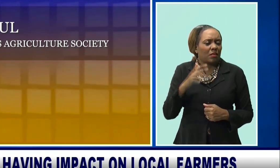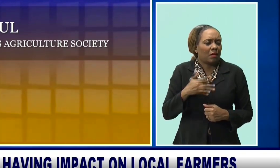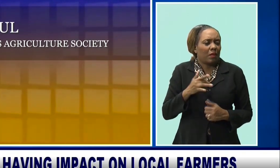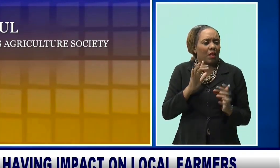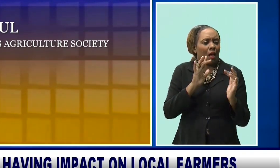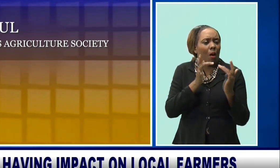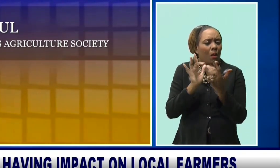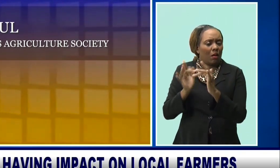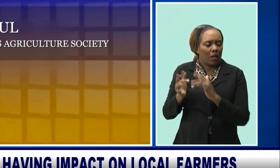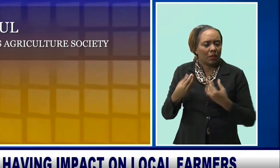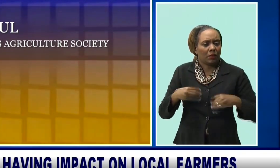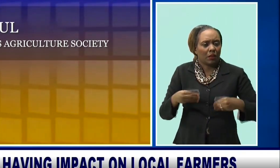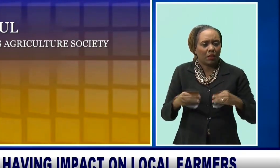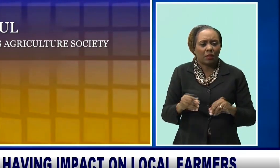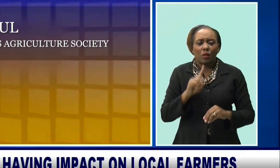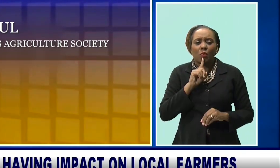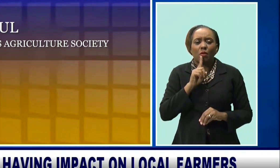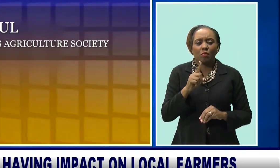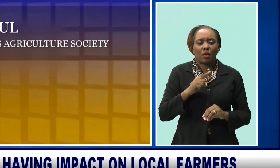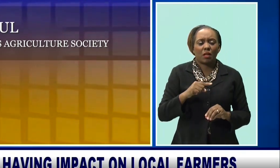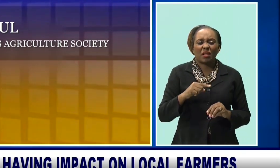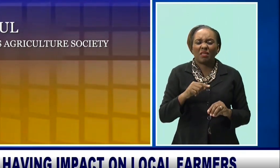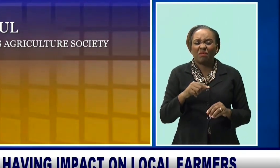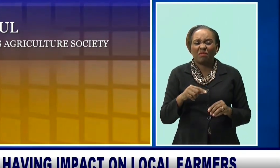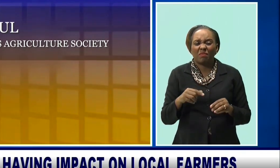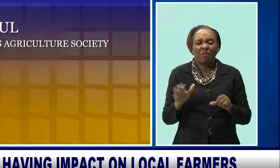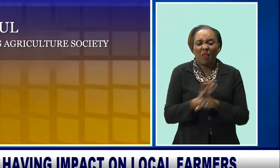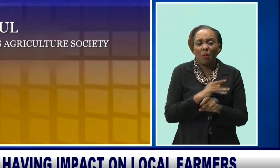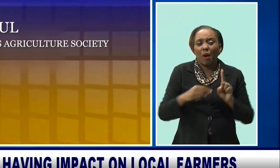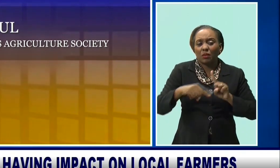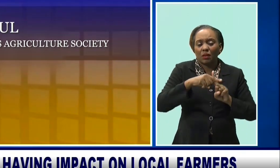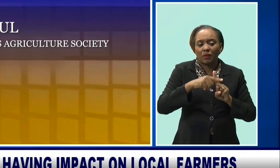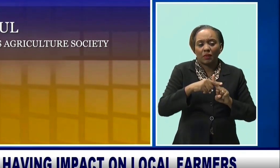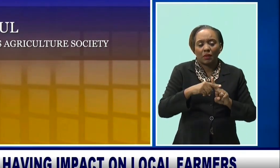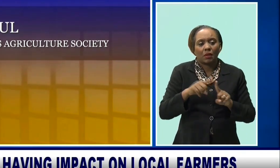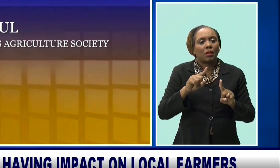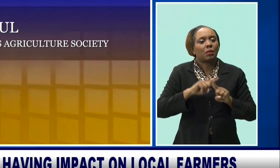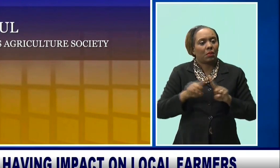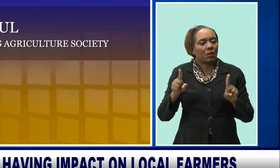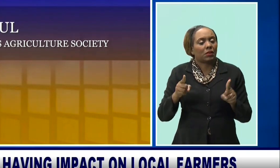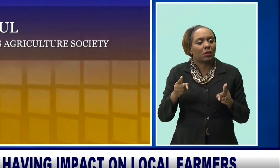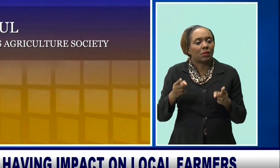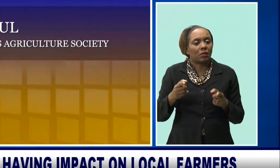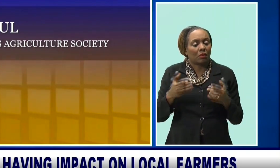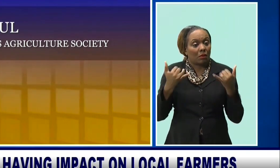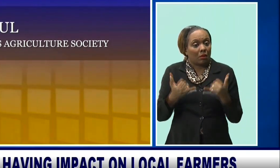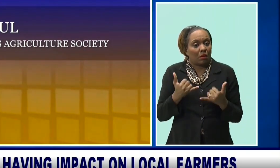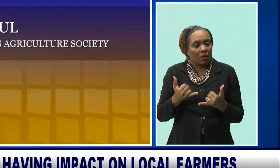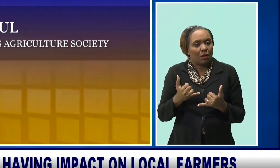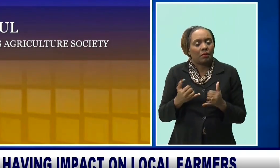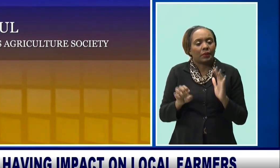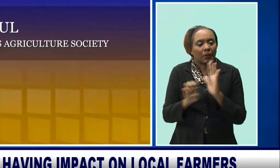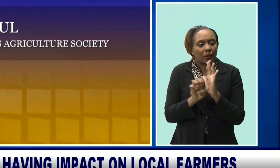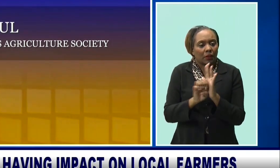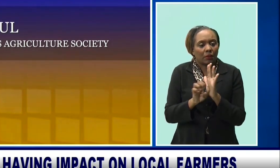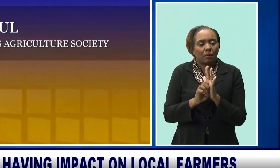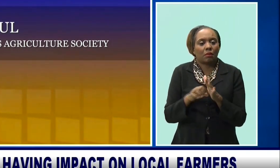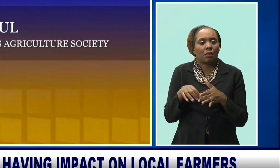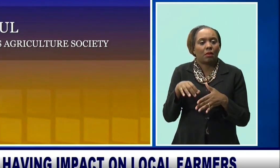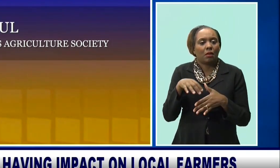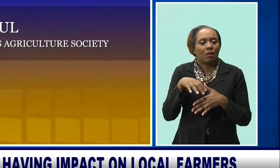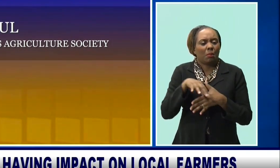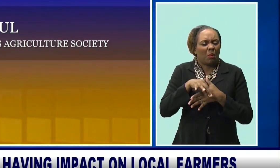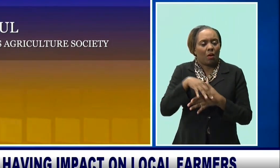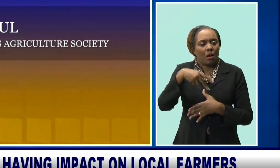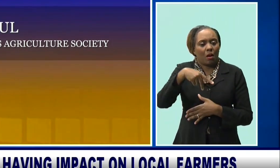that mindful, and farmers will be in certain situations, especially for instance in pork. Right now, for instance, we have pork coming on this week,